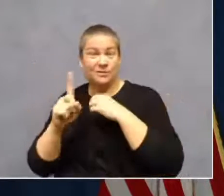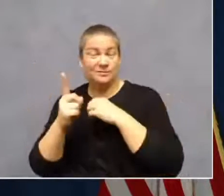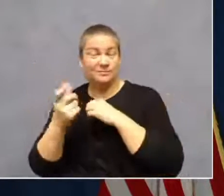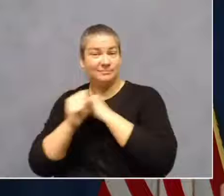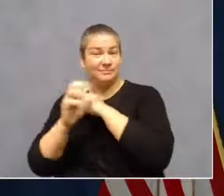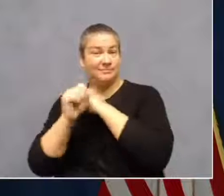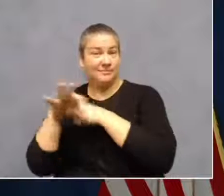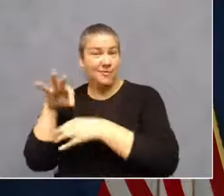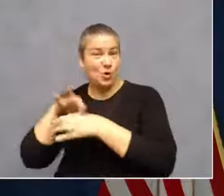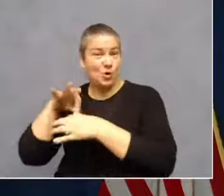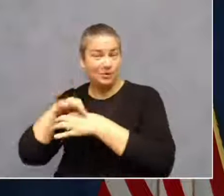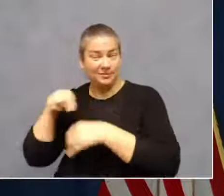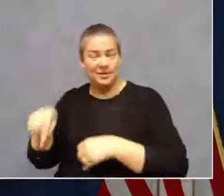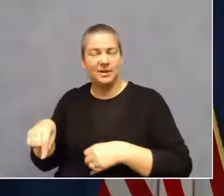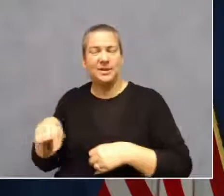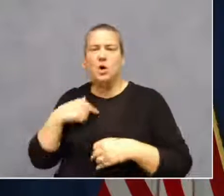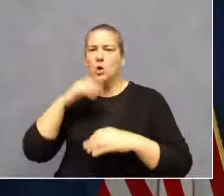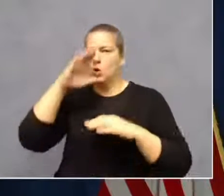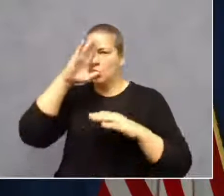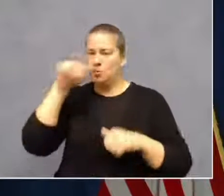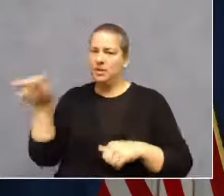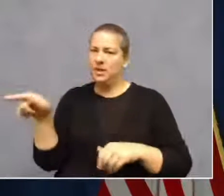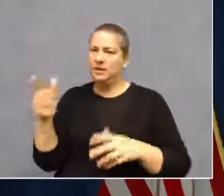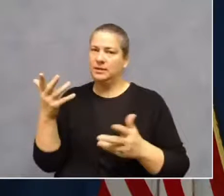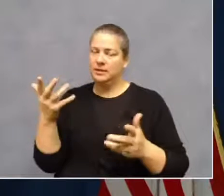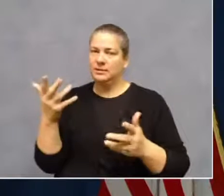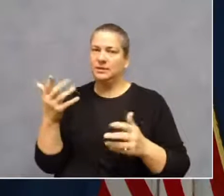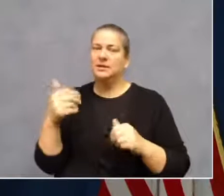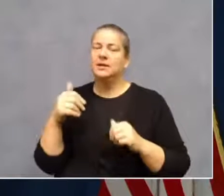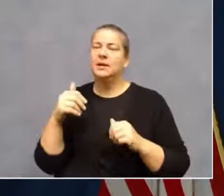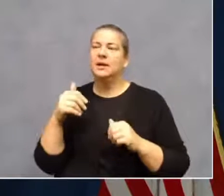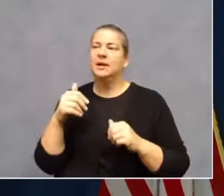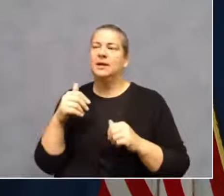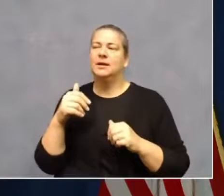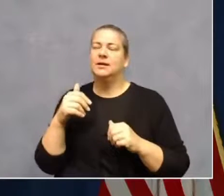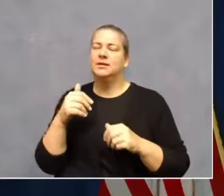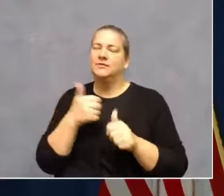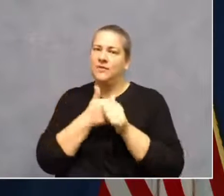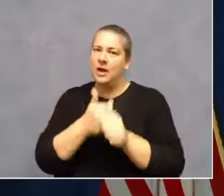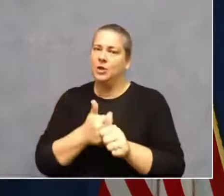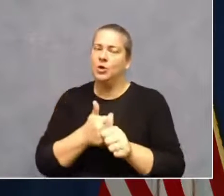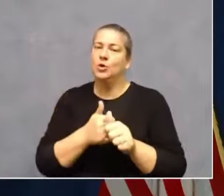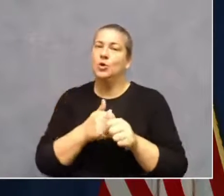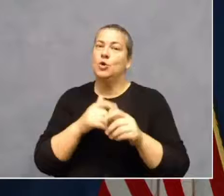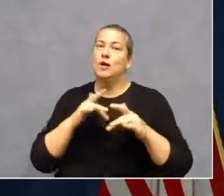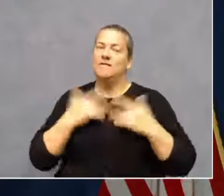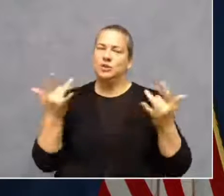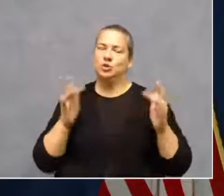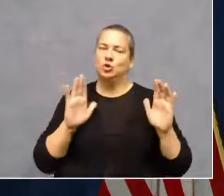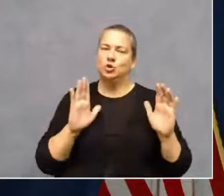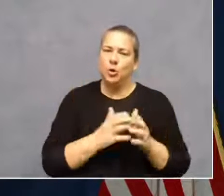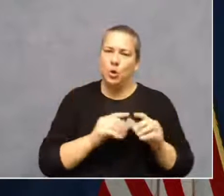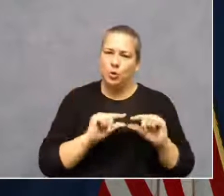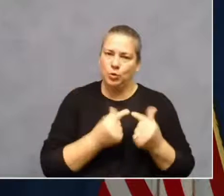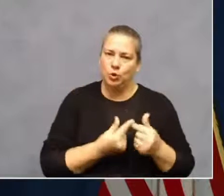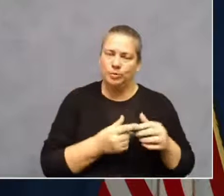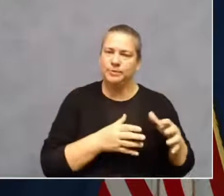can separate out and do multiple events with smaller groups of people, that's better too.